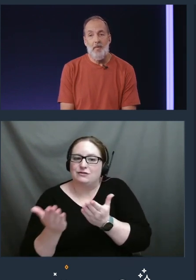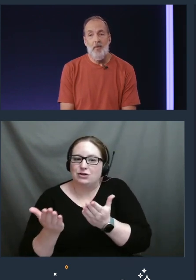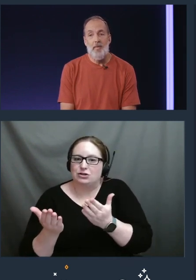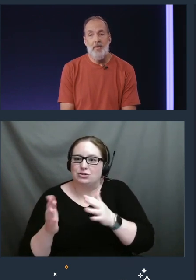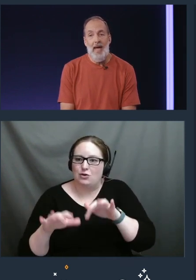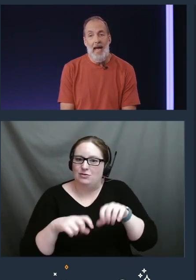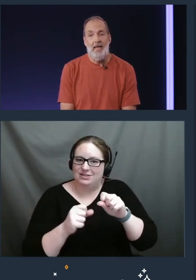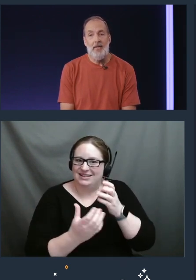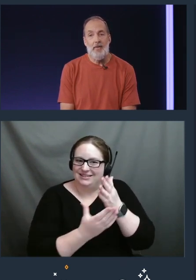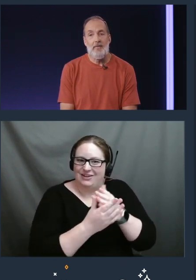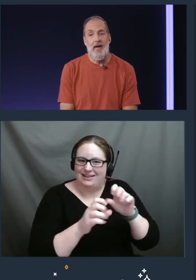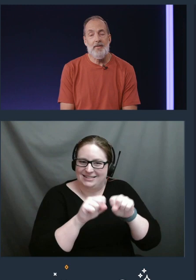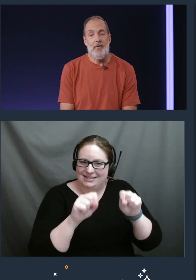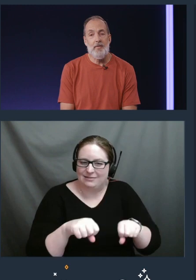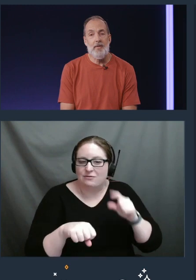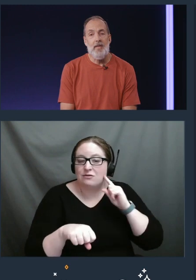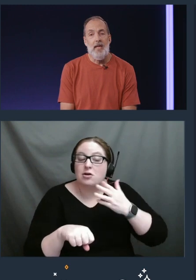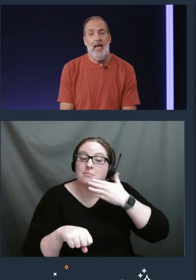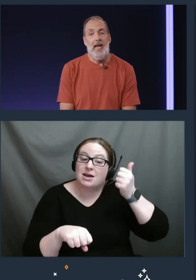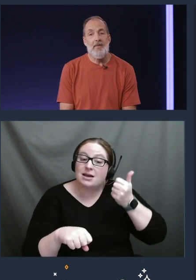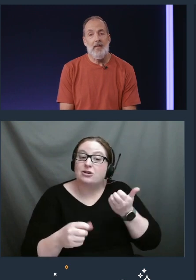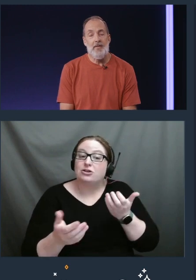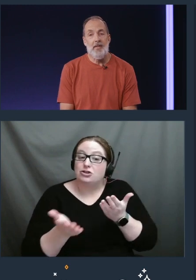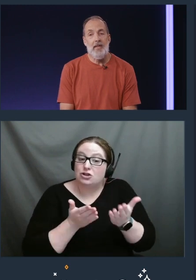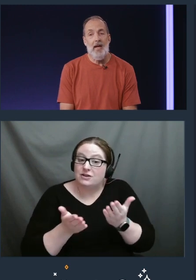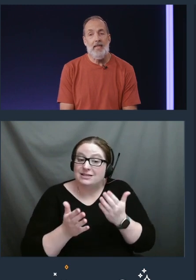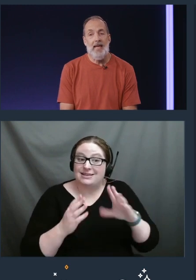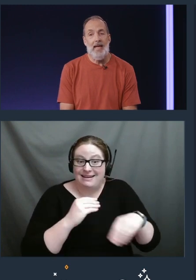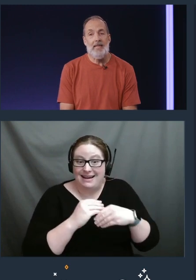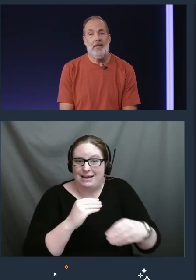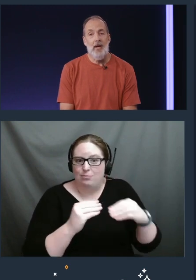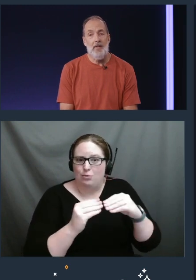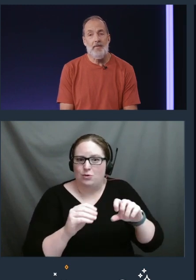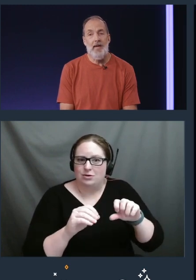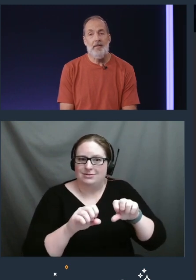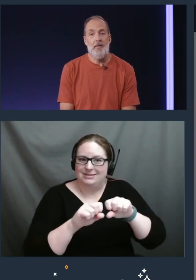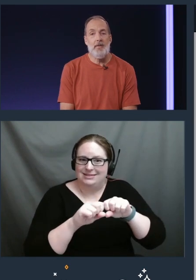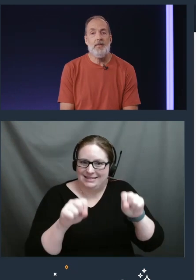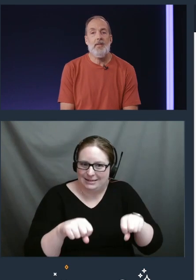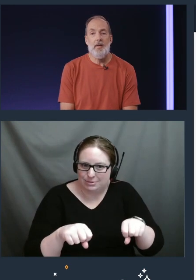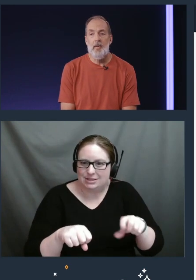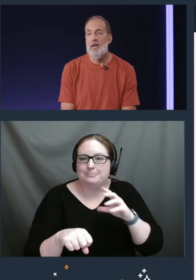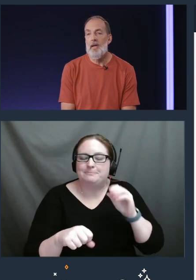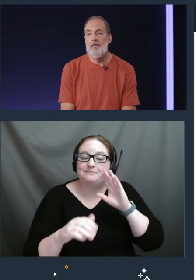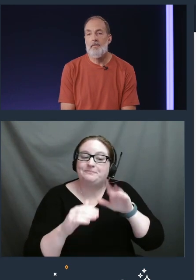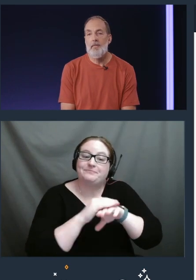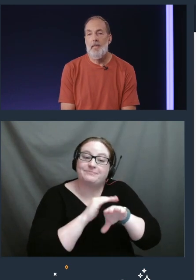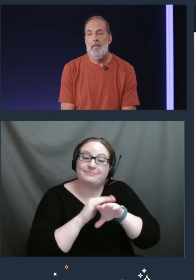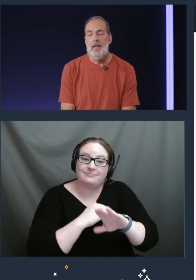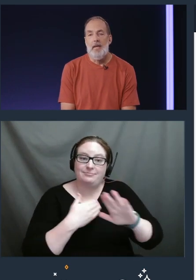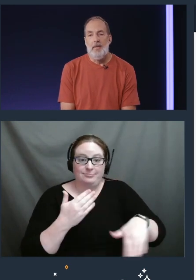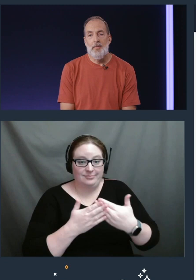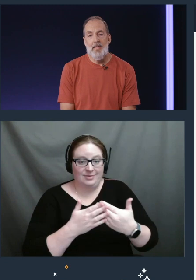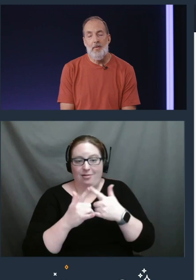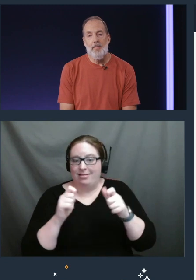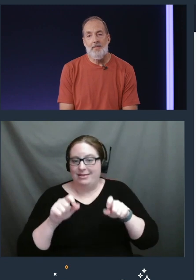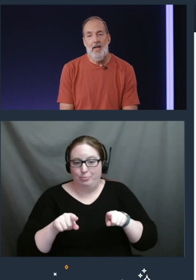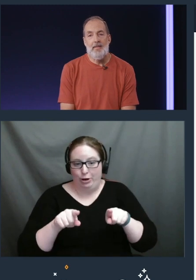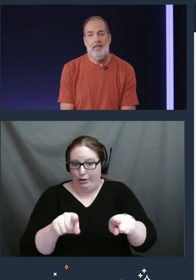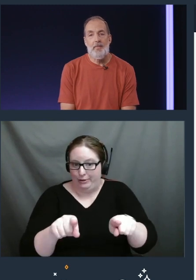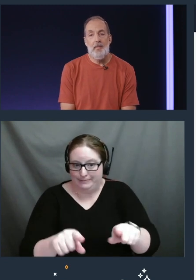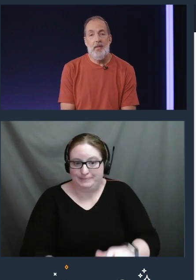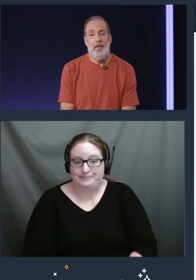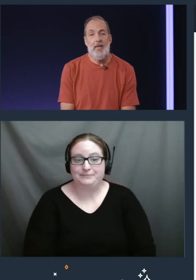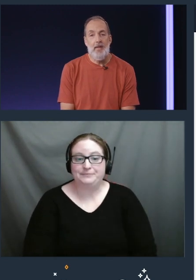get better performance, you add additional file servers, and the Lustre client can access all these file servers in parallel. So today with my